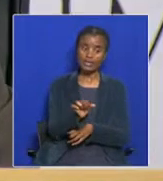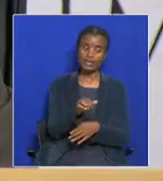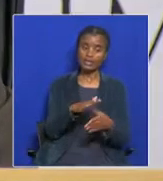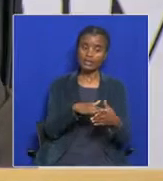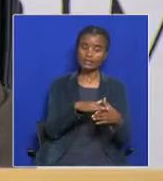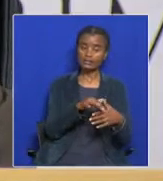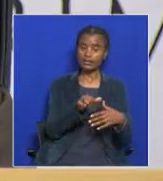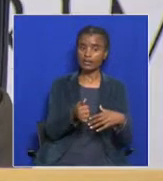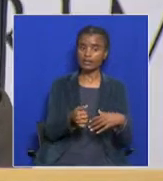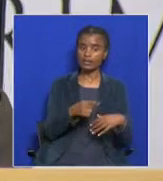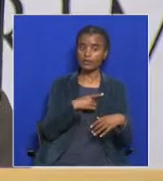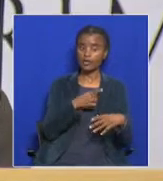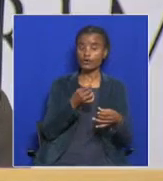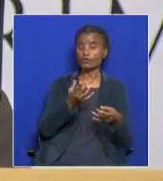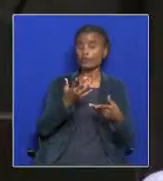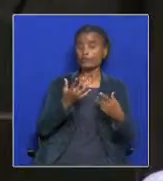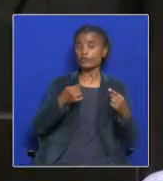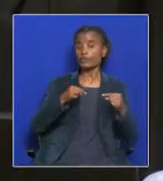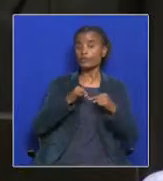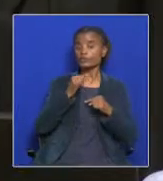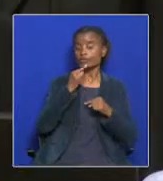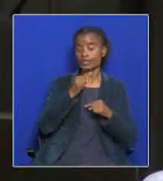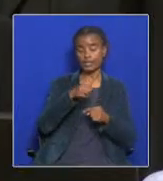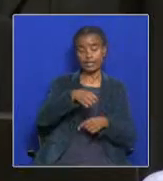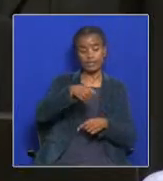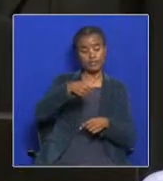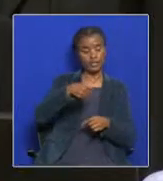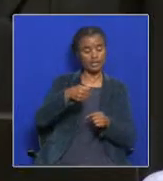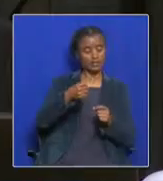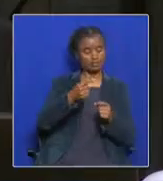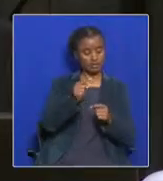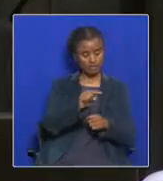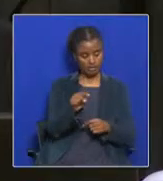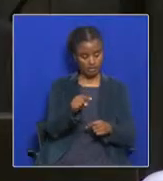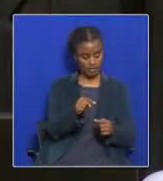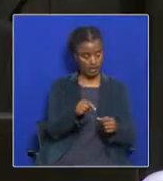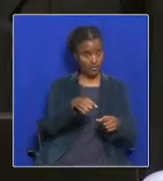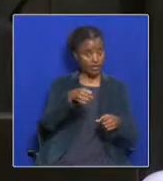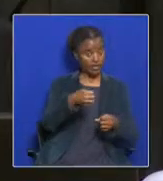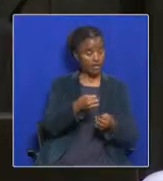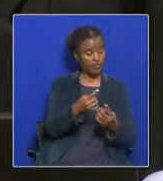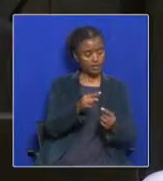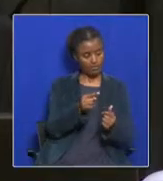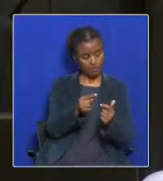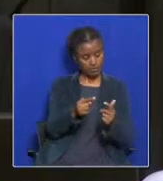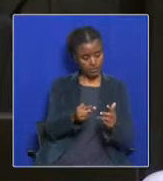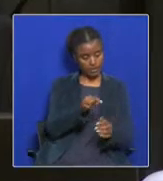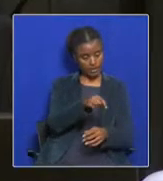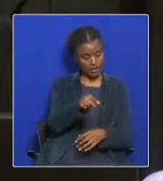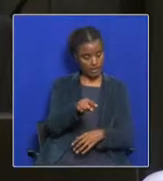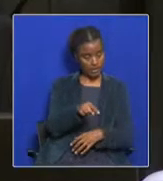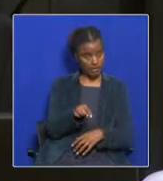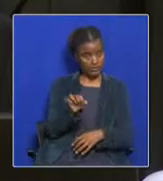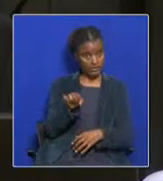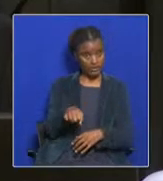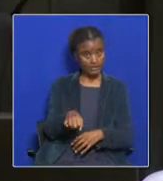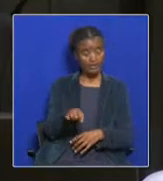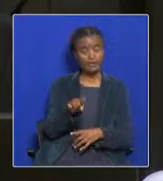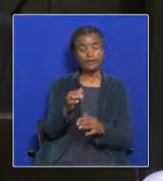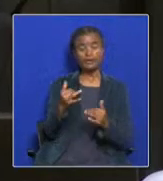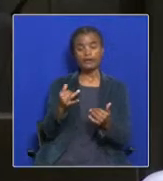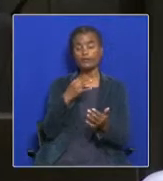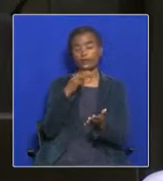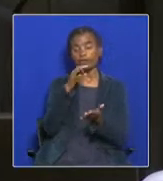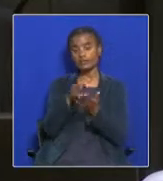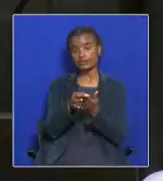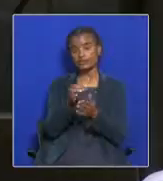and I say that doesn't make sense. You would go back to count the bags. And then I want to suggest to you that at best,